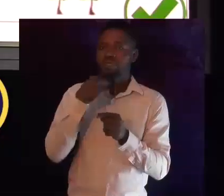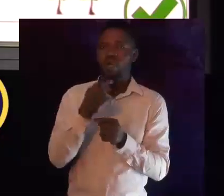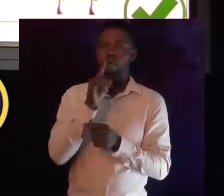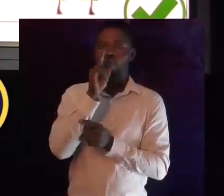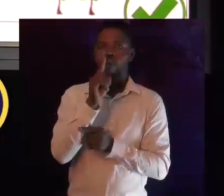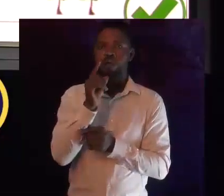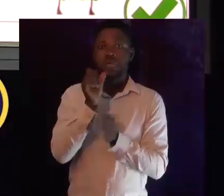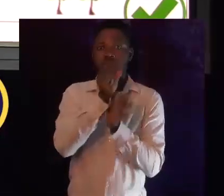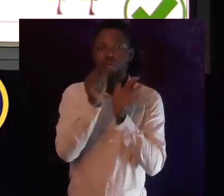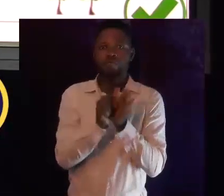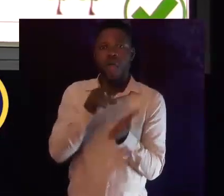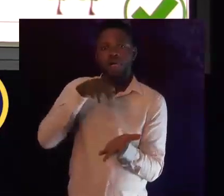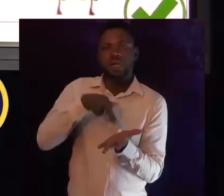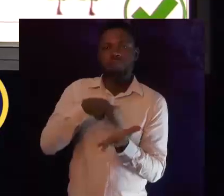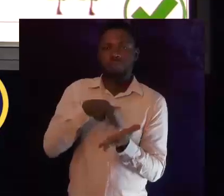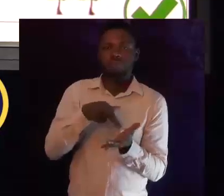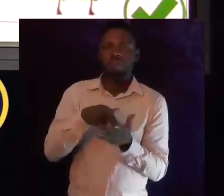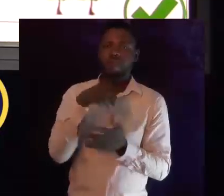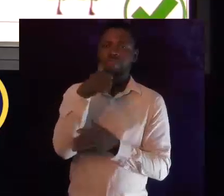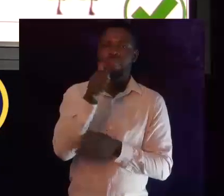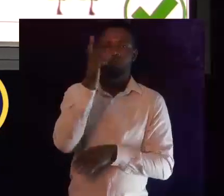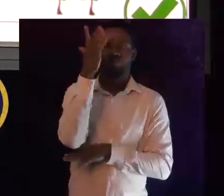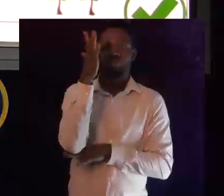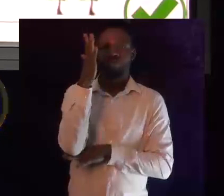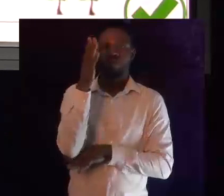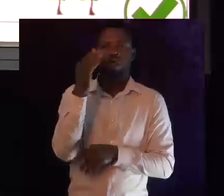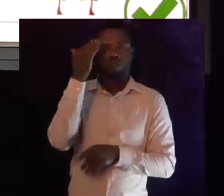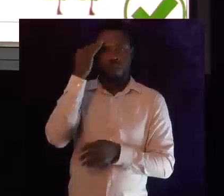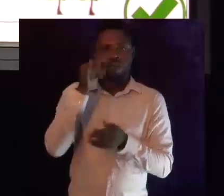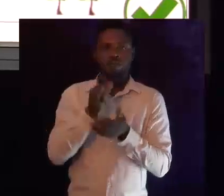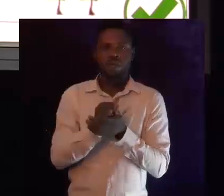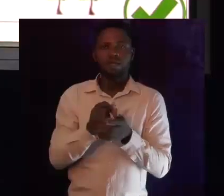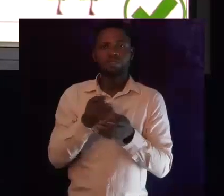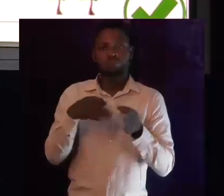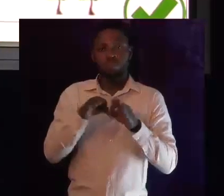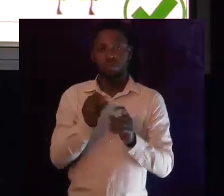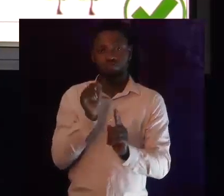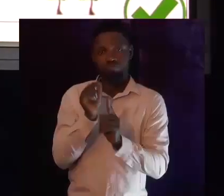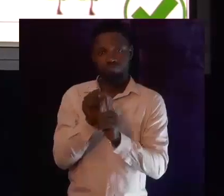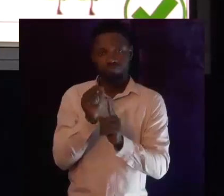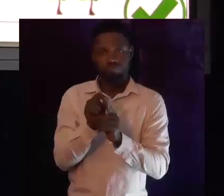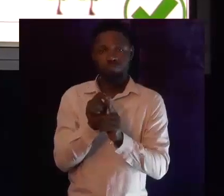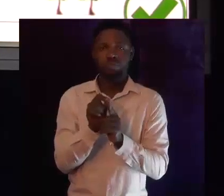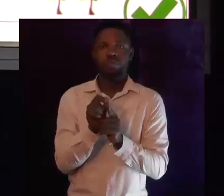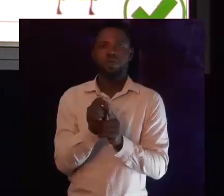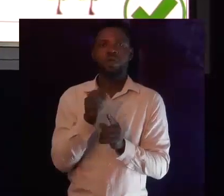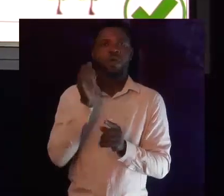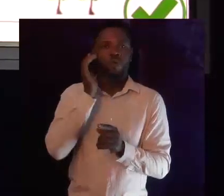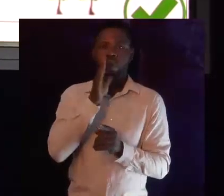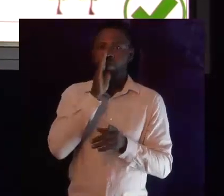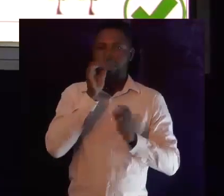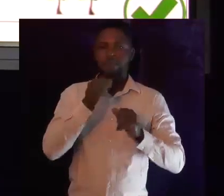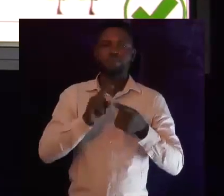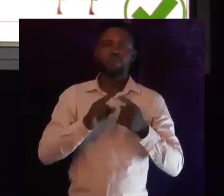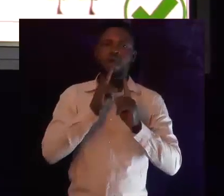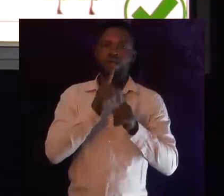says one symbol represents 10 trees. Knowing that key and having that key, we will